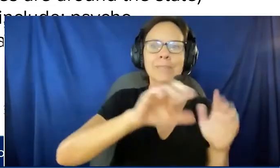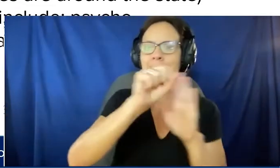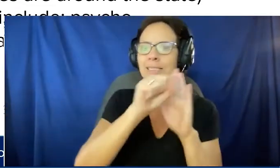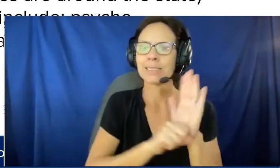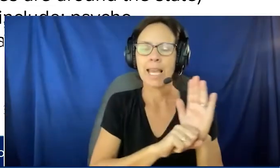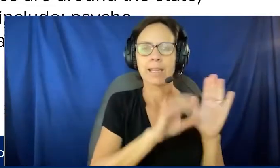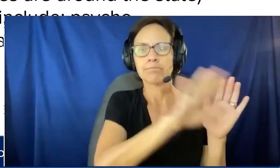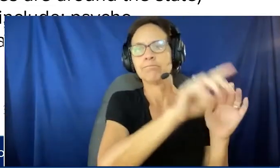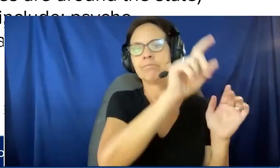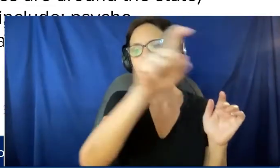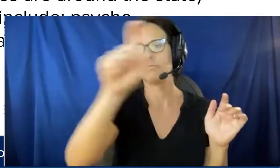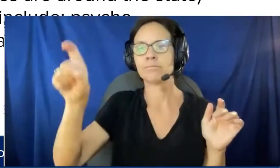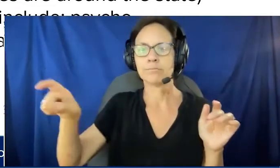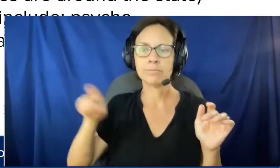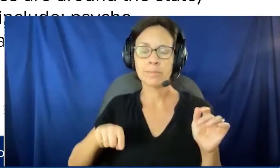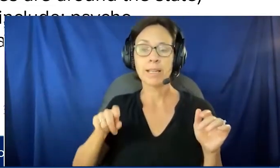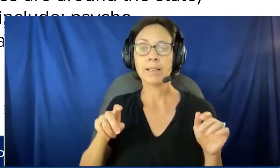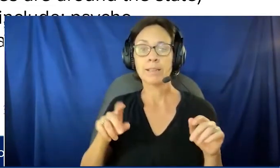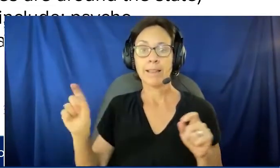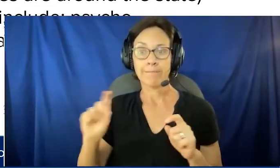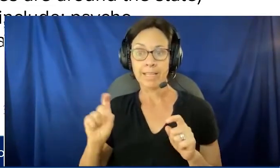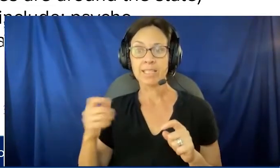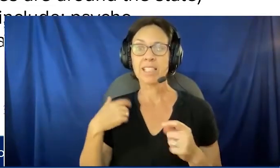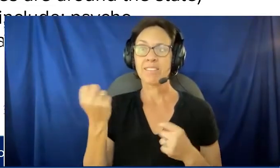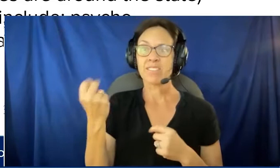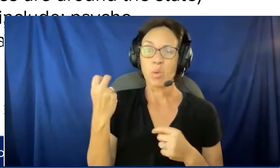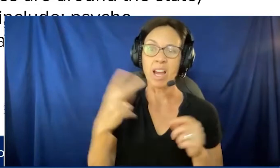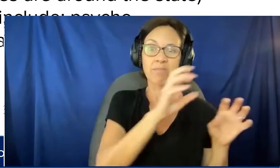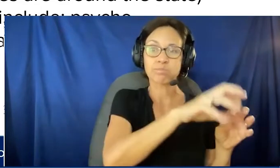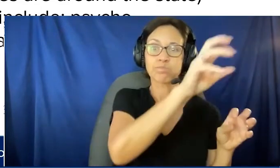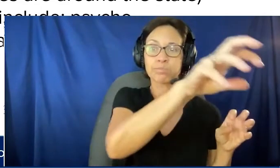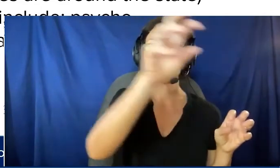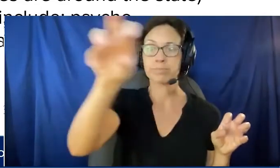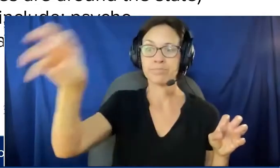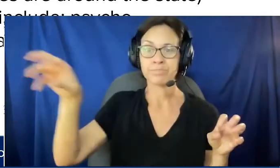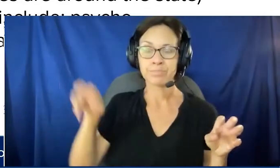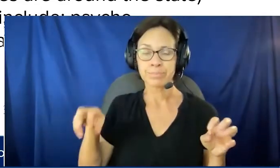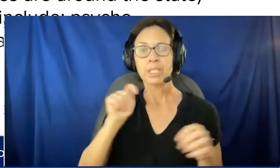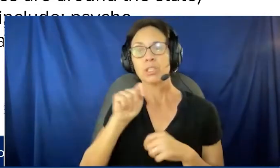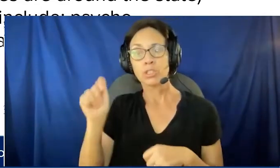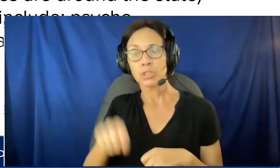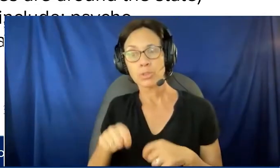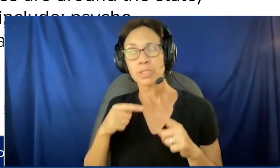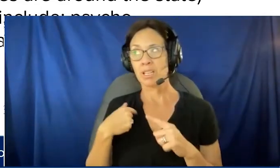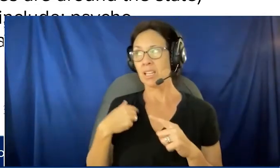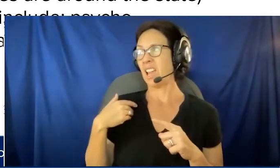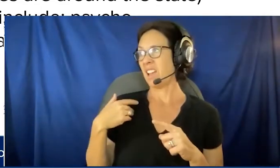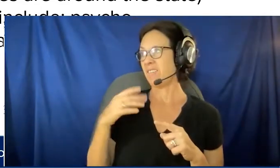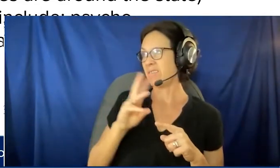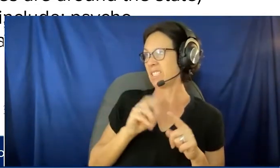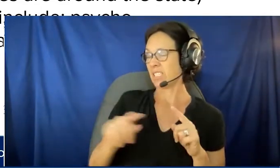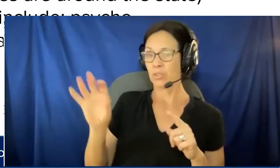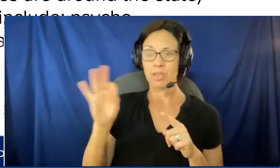some 12, I believe. In the Tucson area, there are probably 6 to